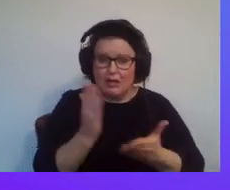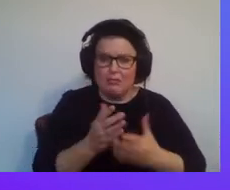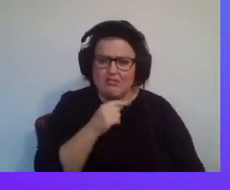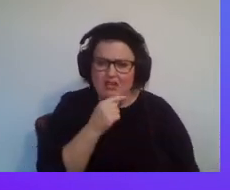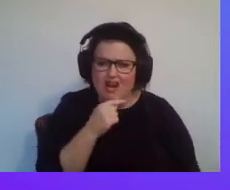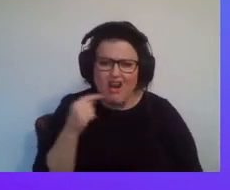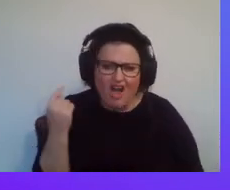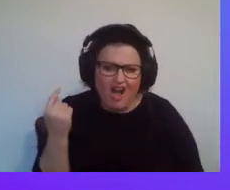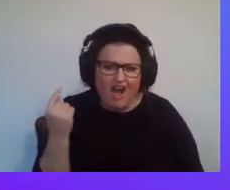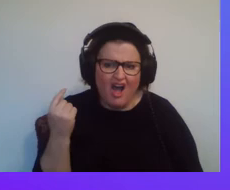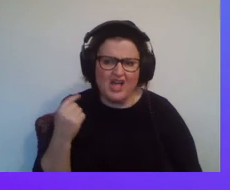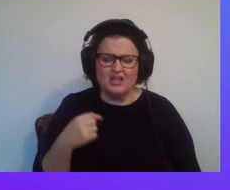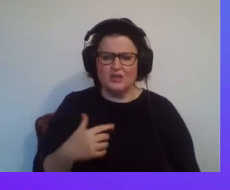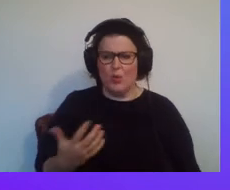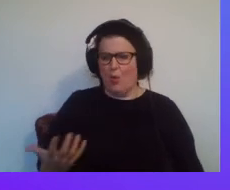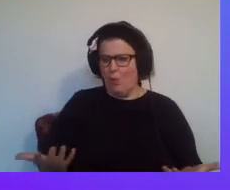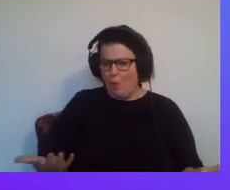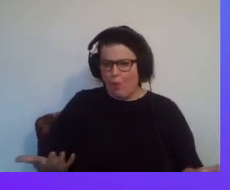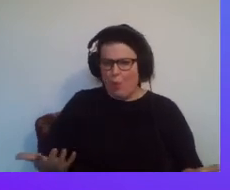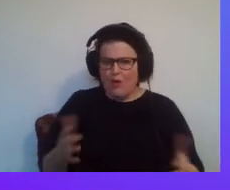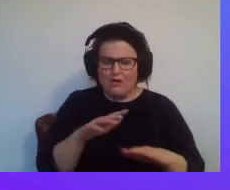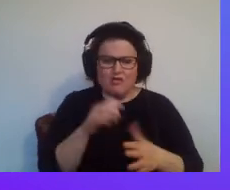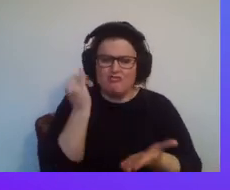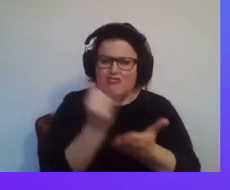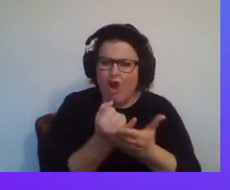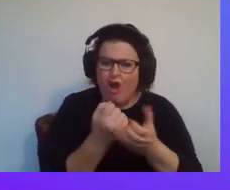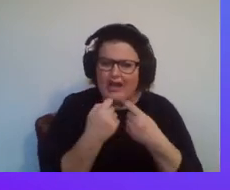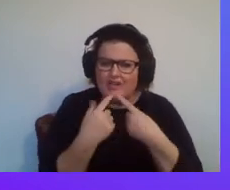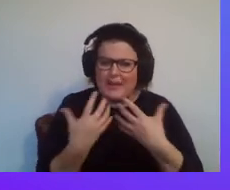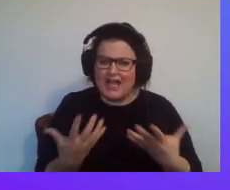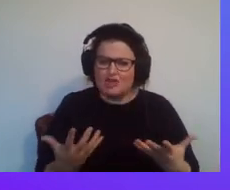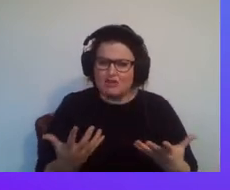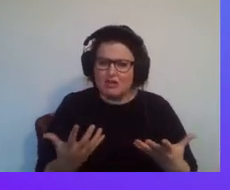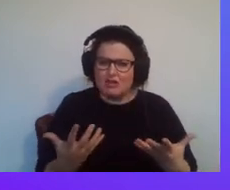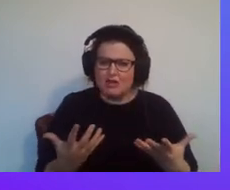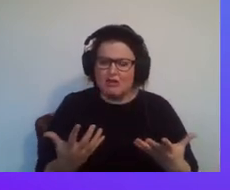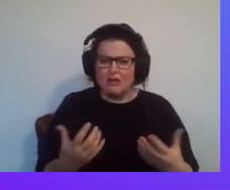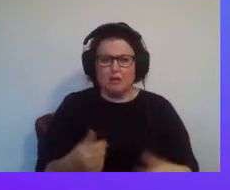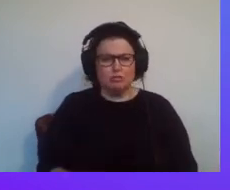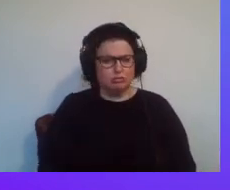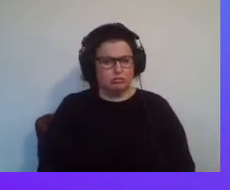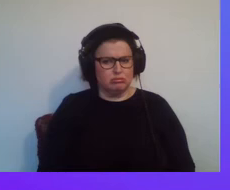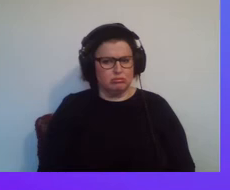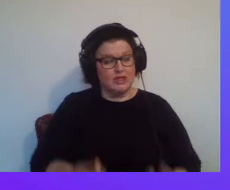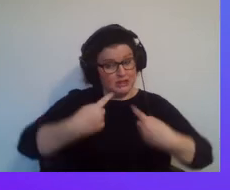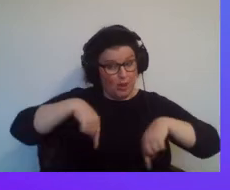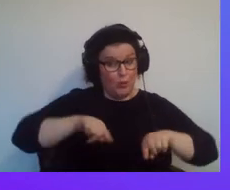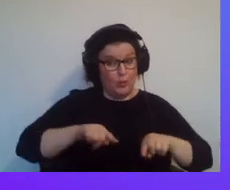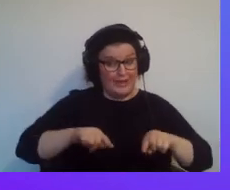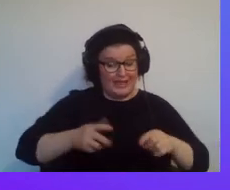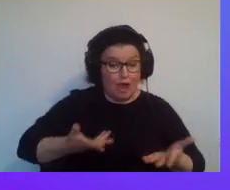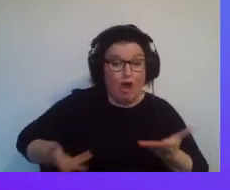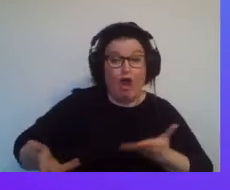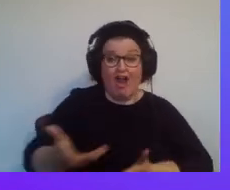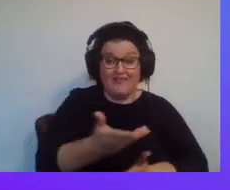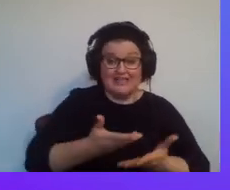myths, and misinformation. And so in the next hour or so, I want to put many